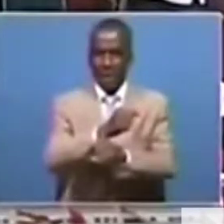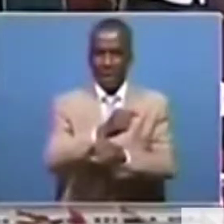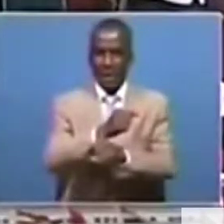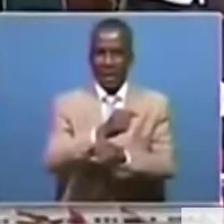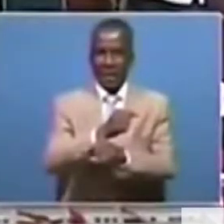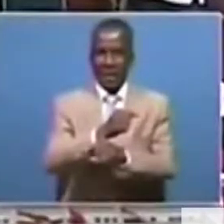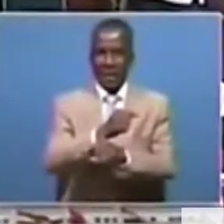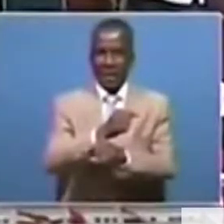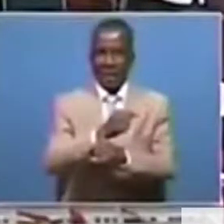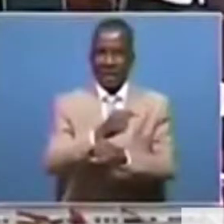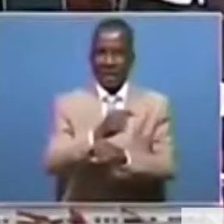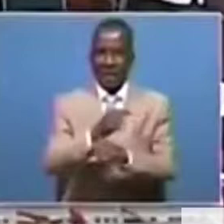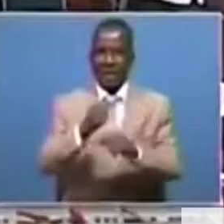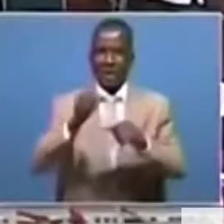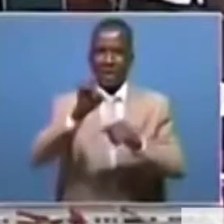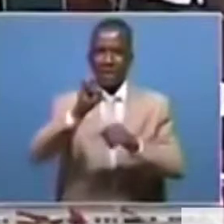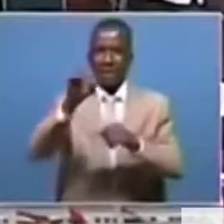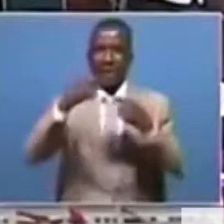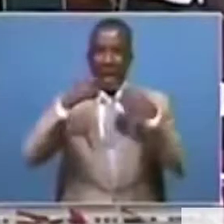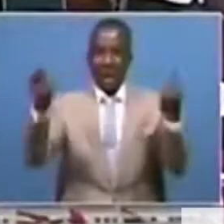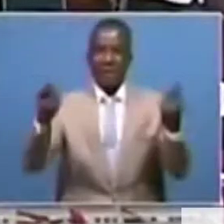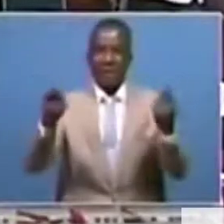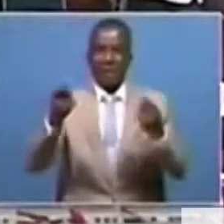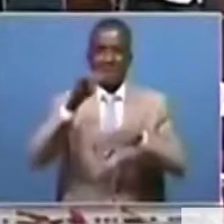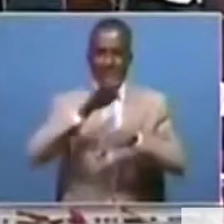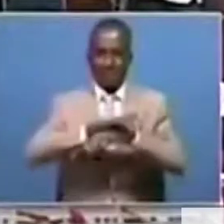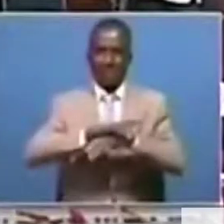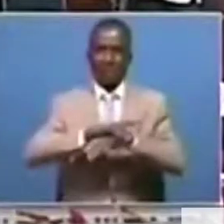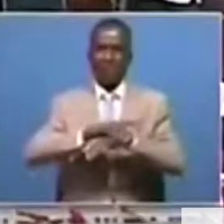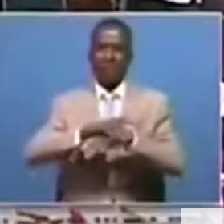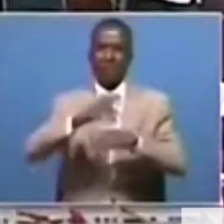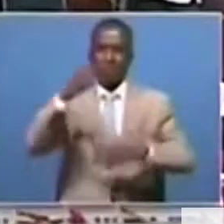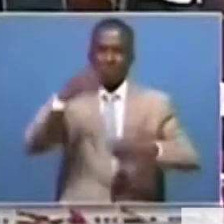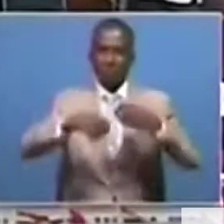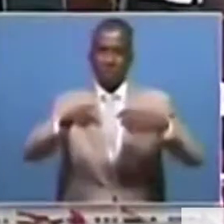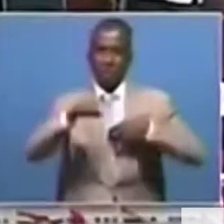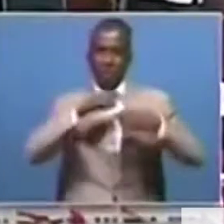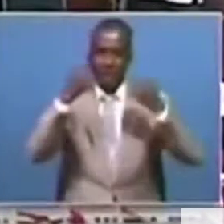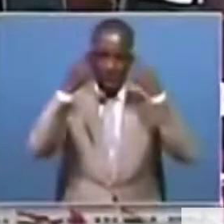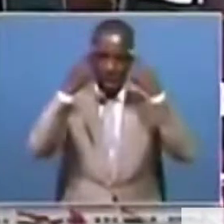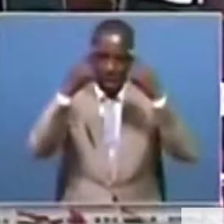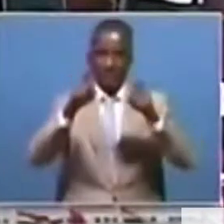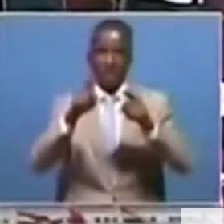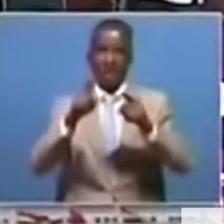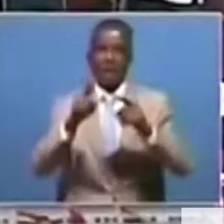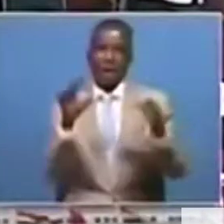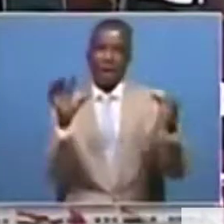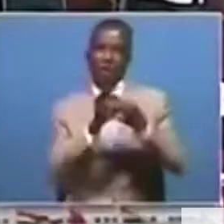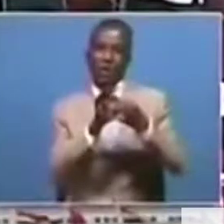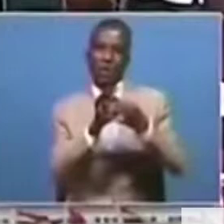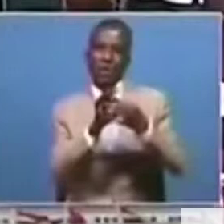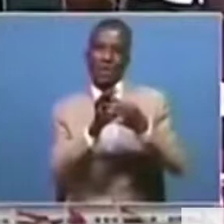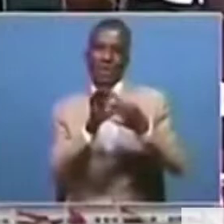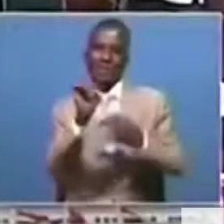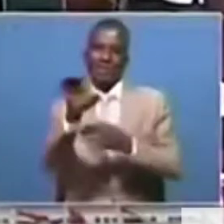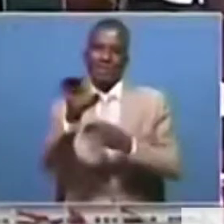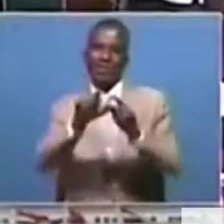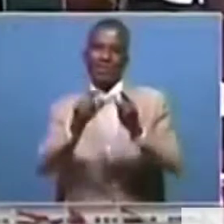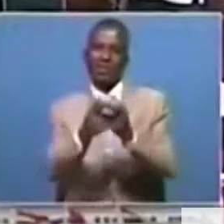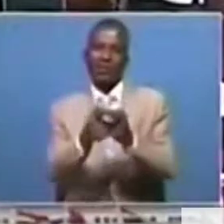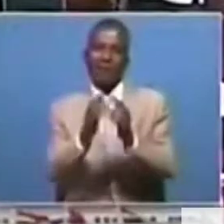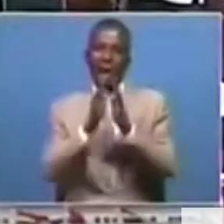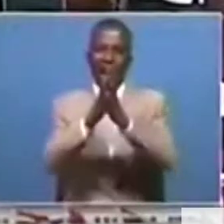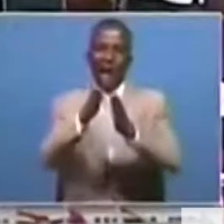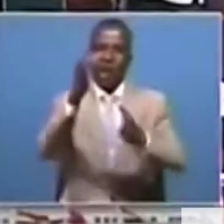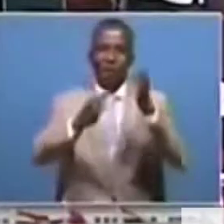first respondent, whose declaration ignited the filing of the instant petition, associated himself with the first respondent on his prayer